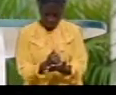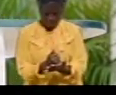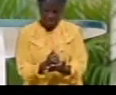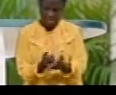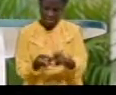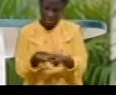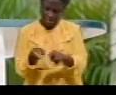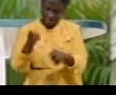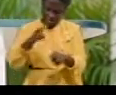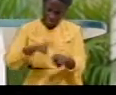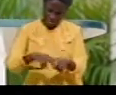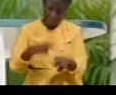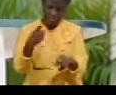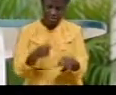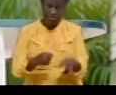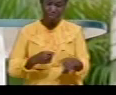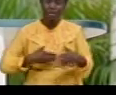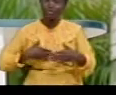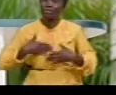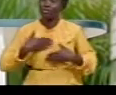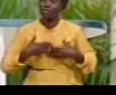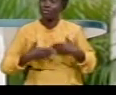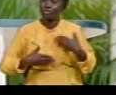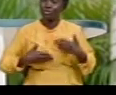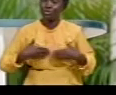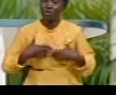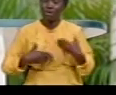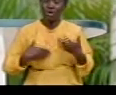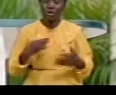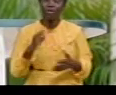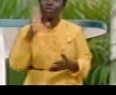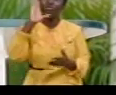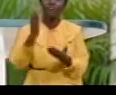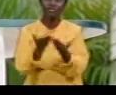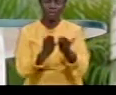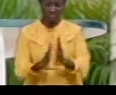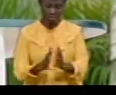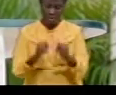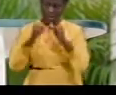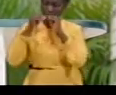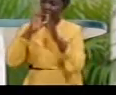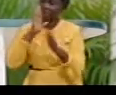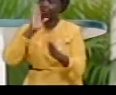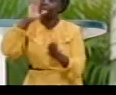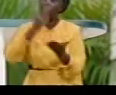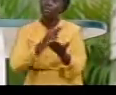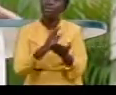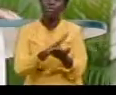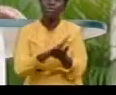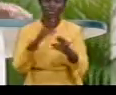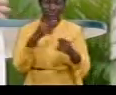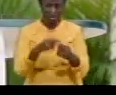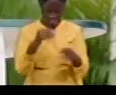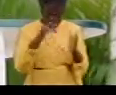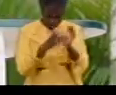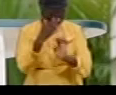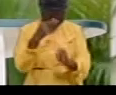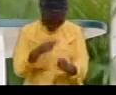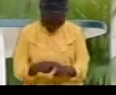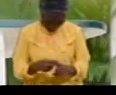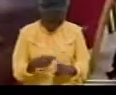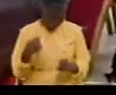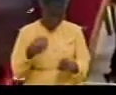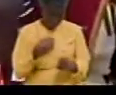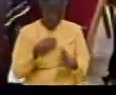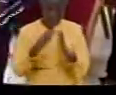Increase the joy of your servants. Blessed be your holy name. In Jesus' name, we